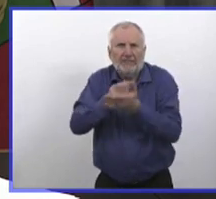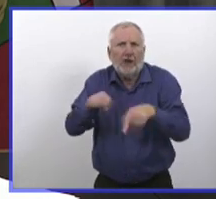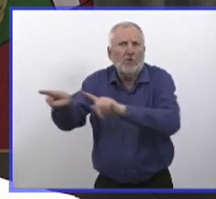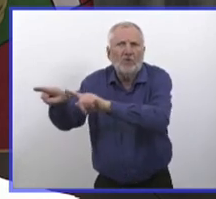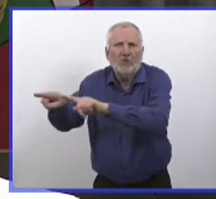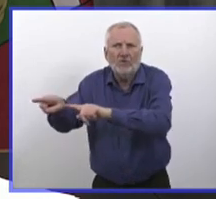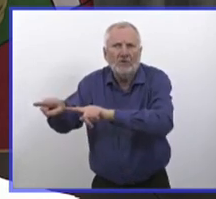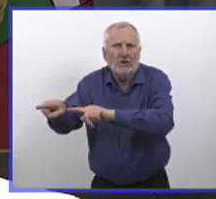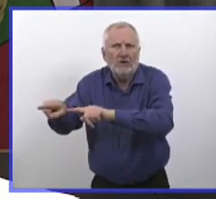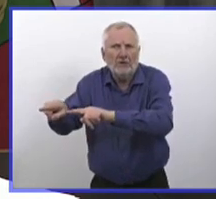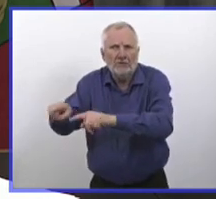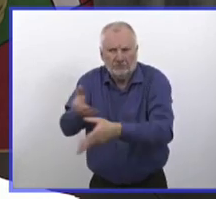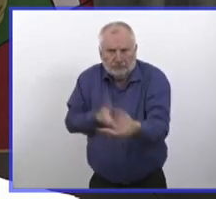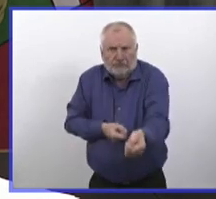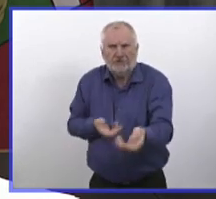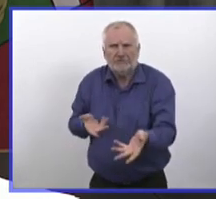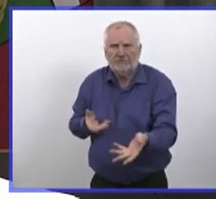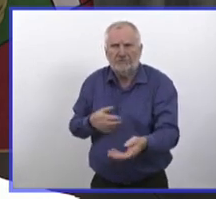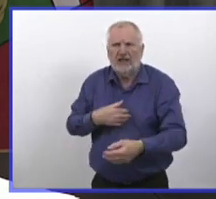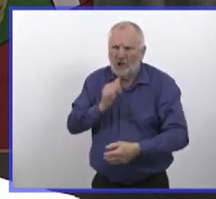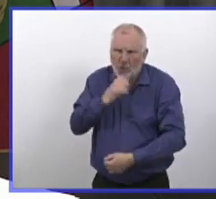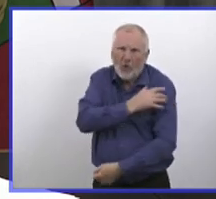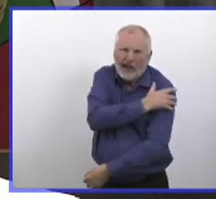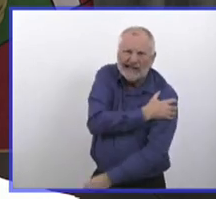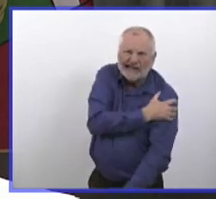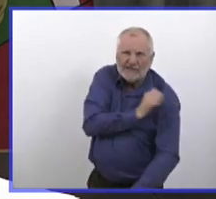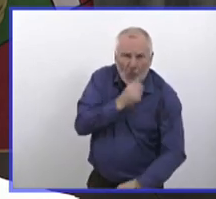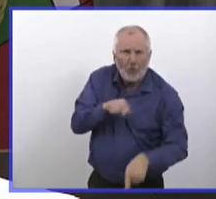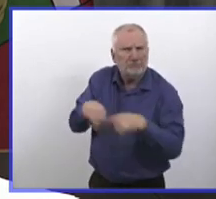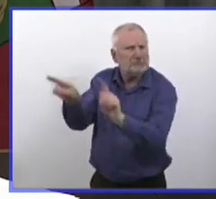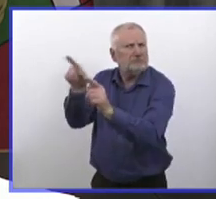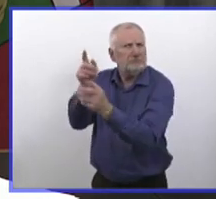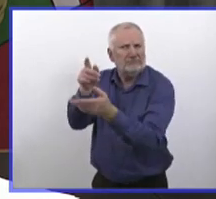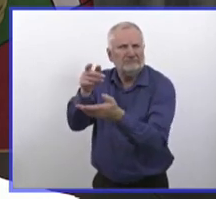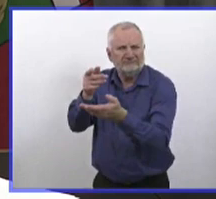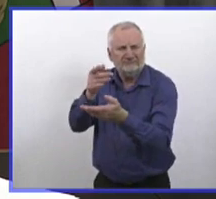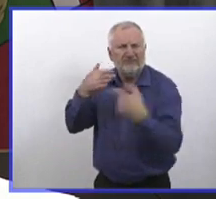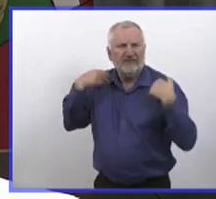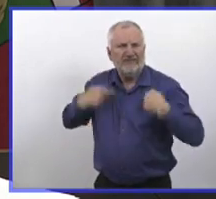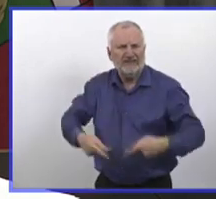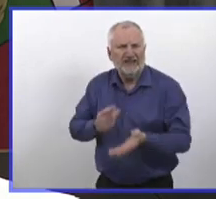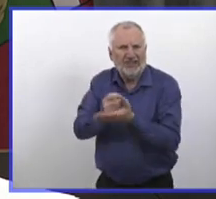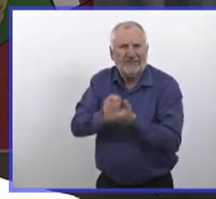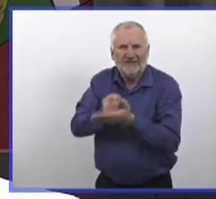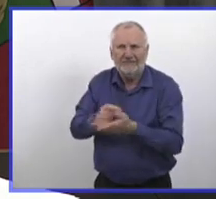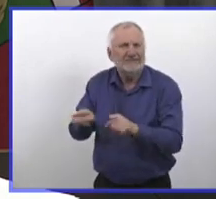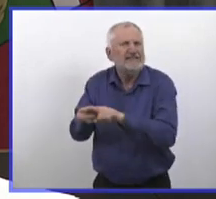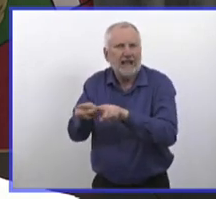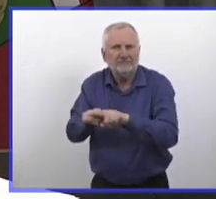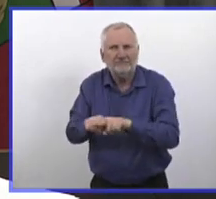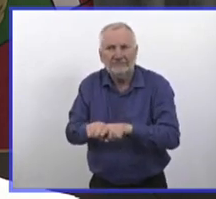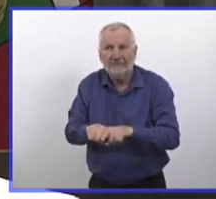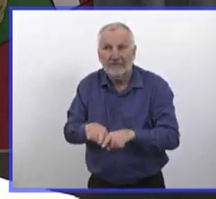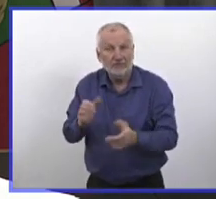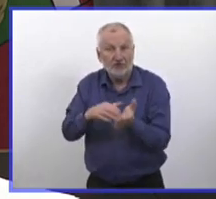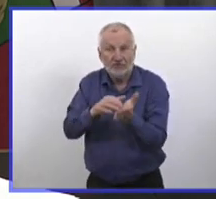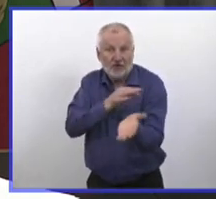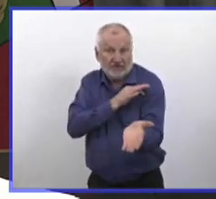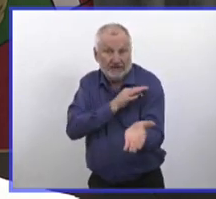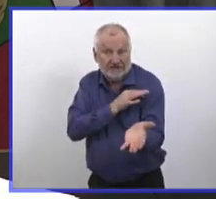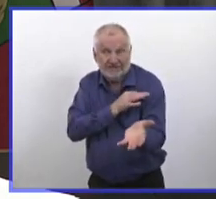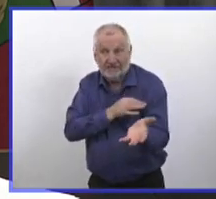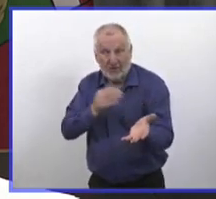trust that medical assessment by the clinician is being done in a way that reflects that person's health